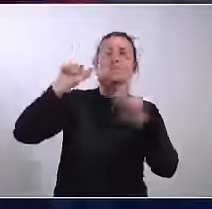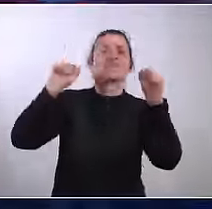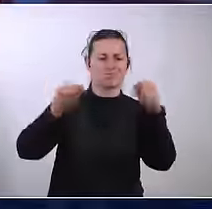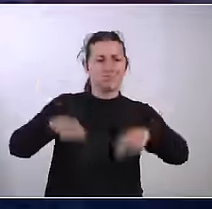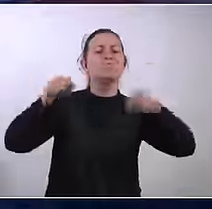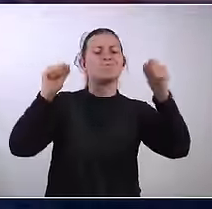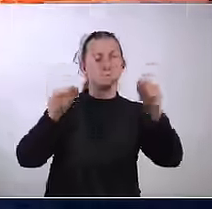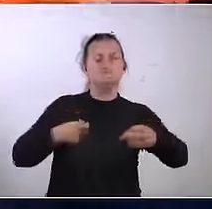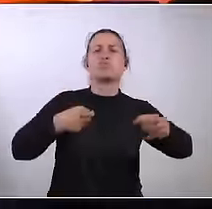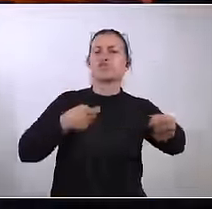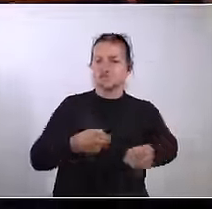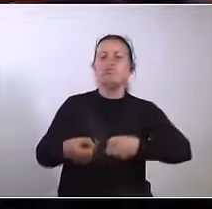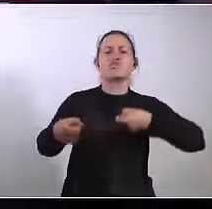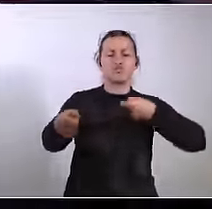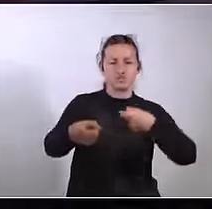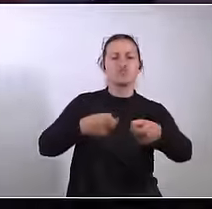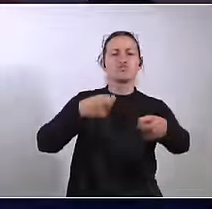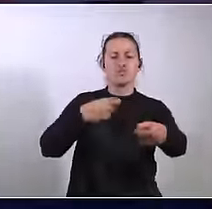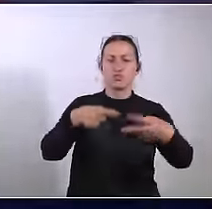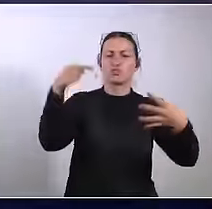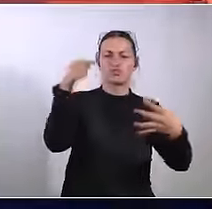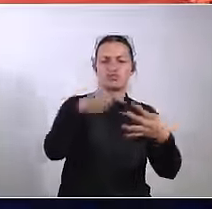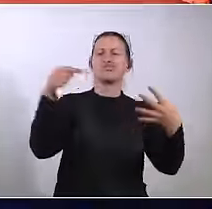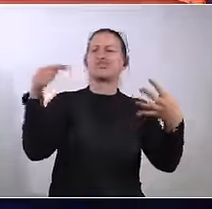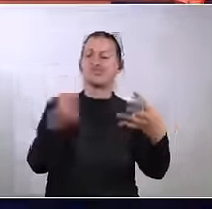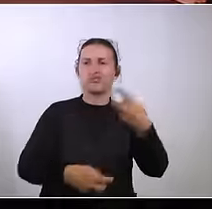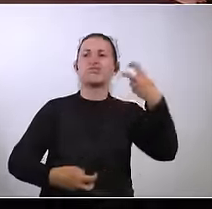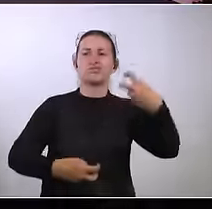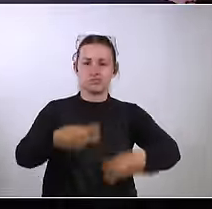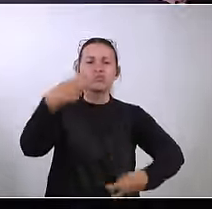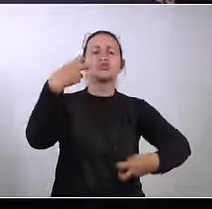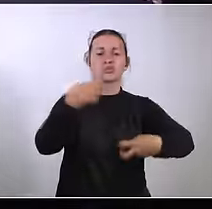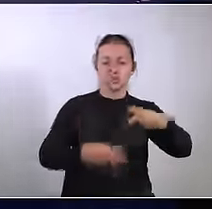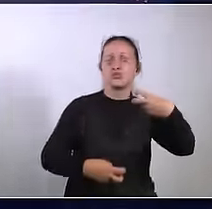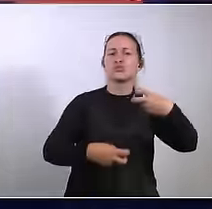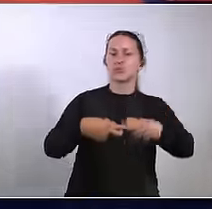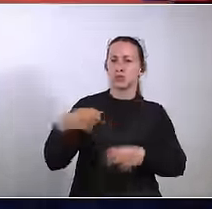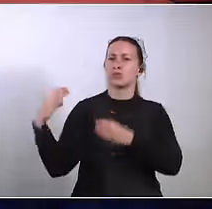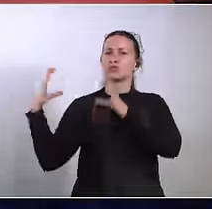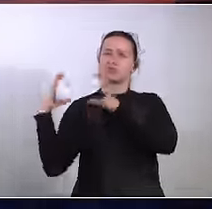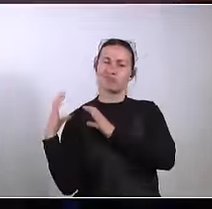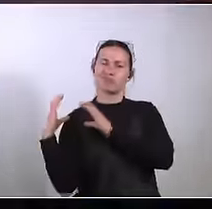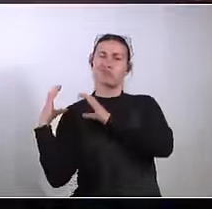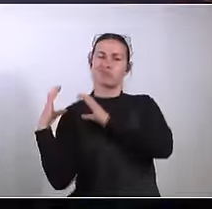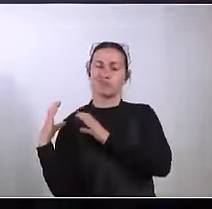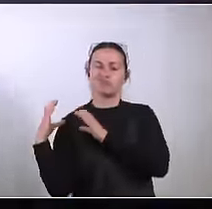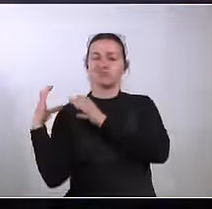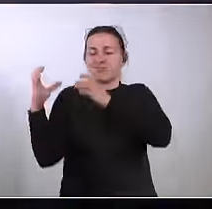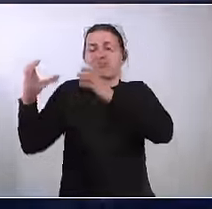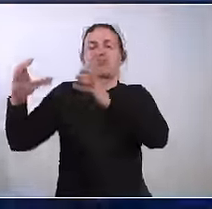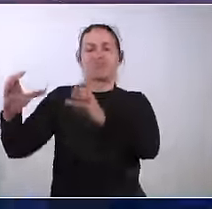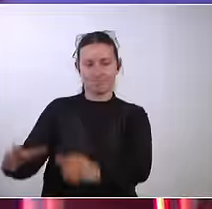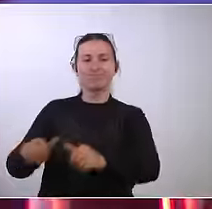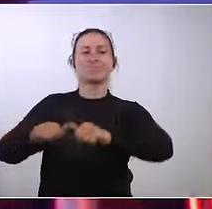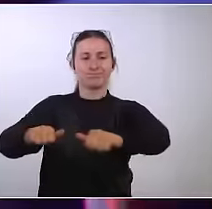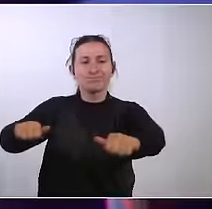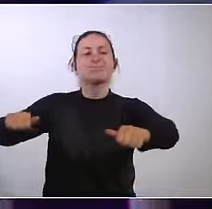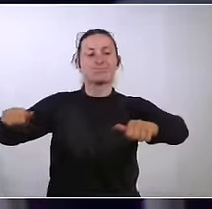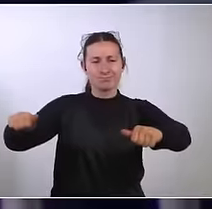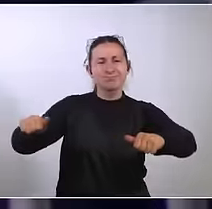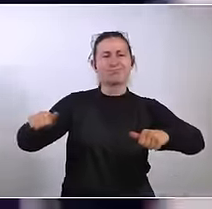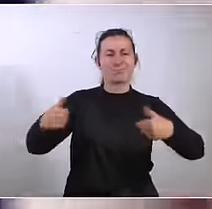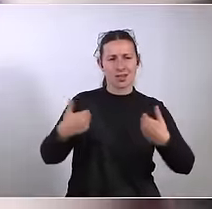can handle every problem. Bring your burden to the altar. There's an